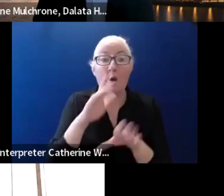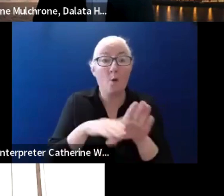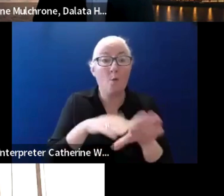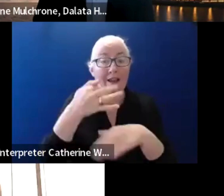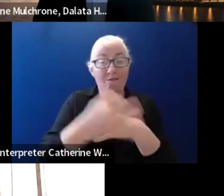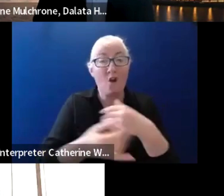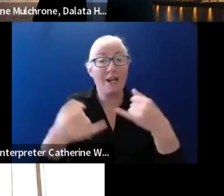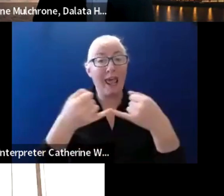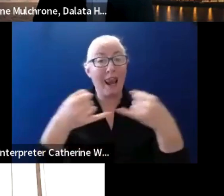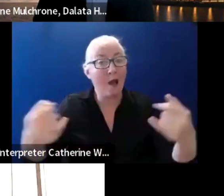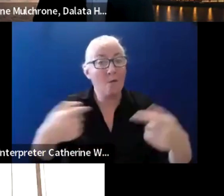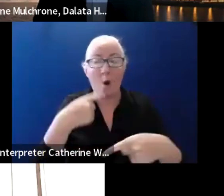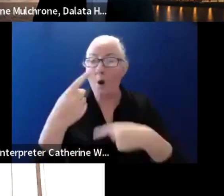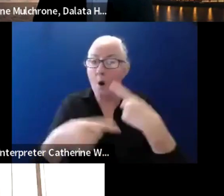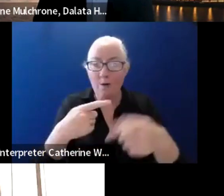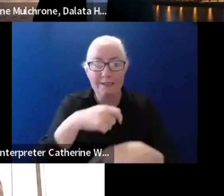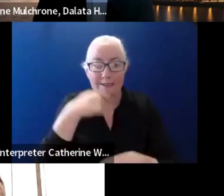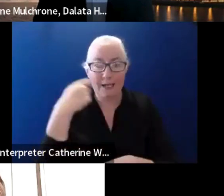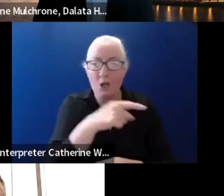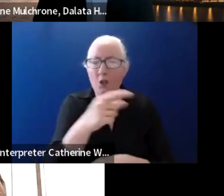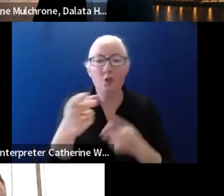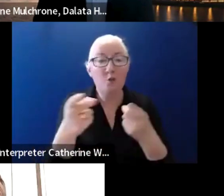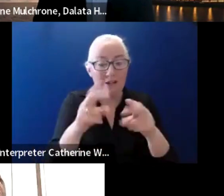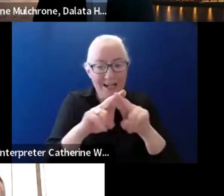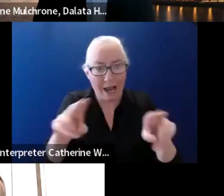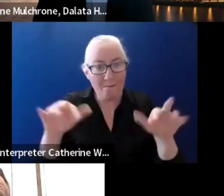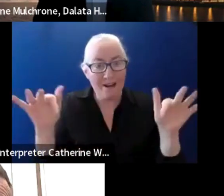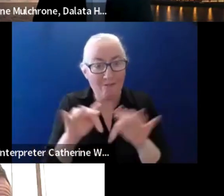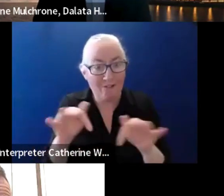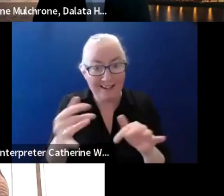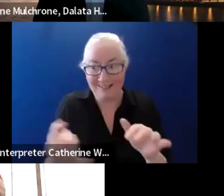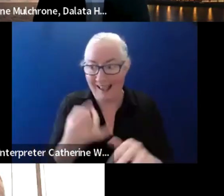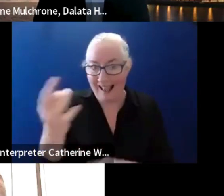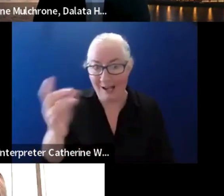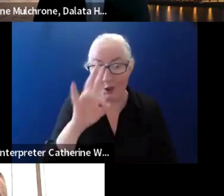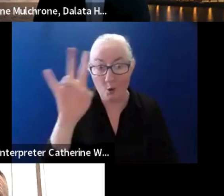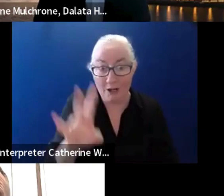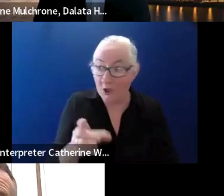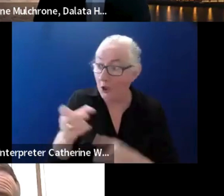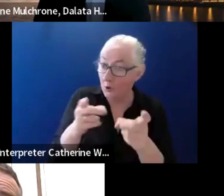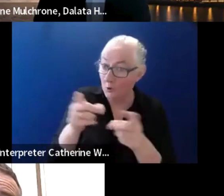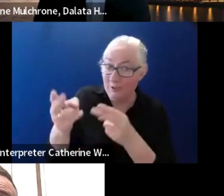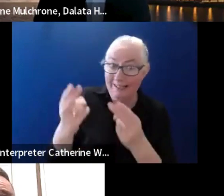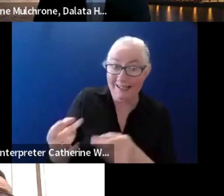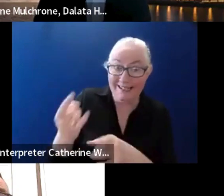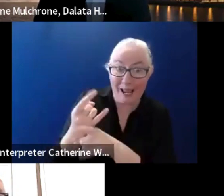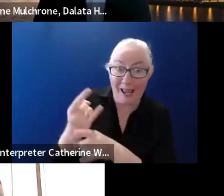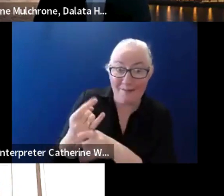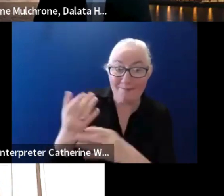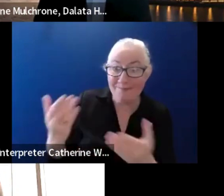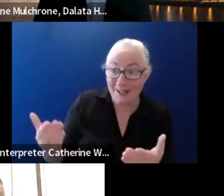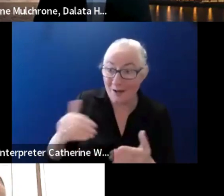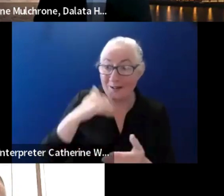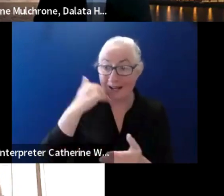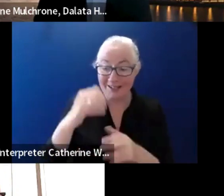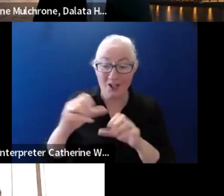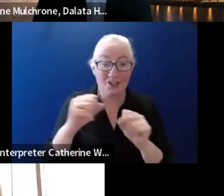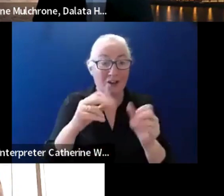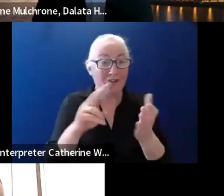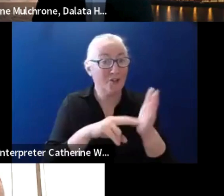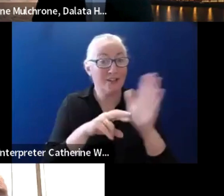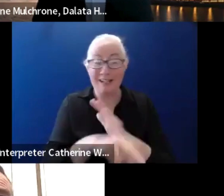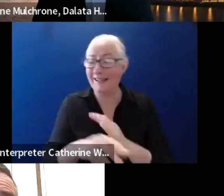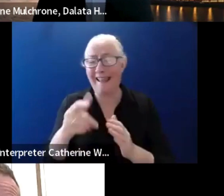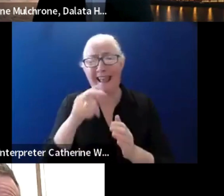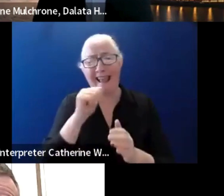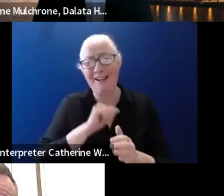things we talk about all the time is don't be afraid to ask the question, do you need some help? Because the service user has answered that question a